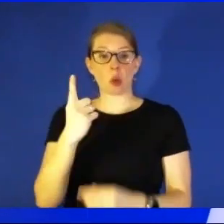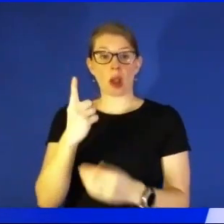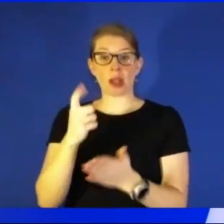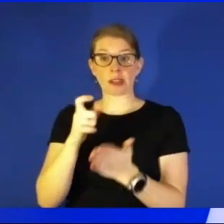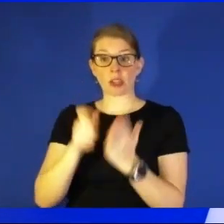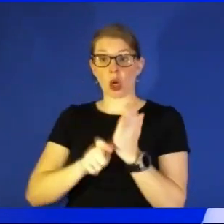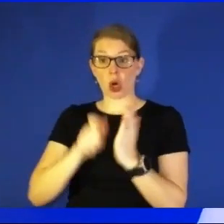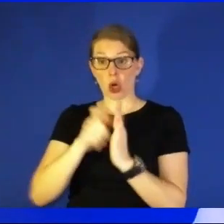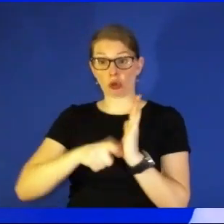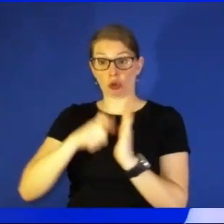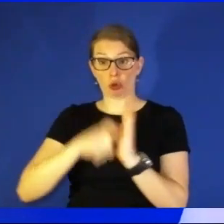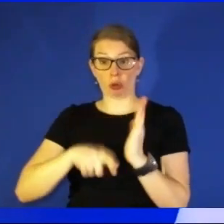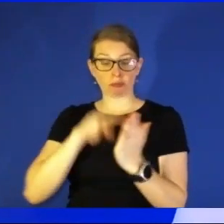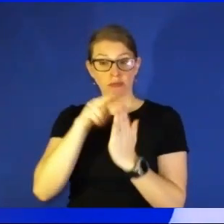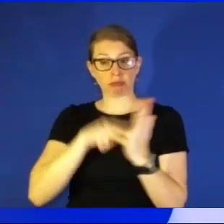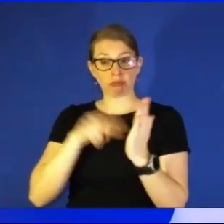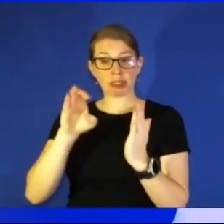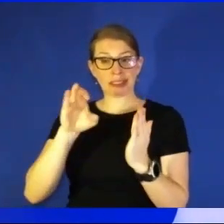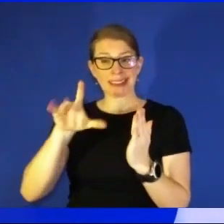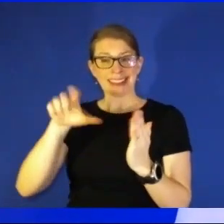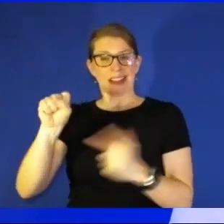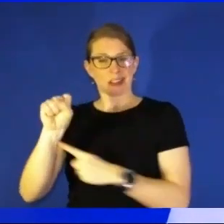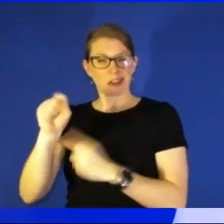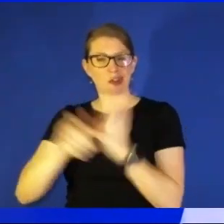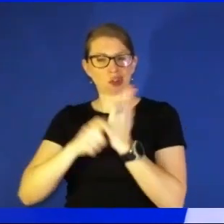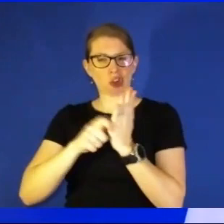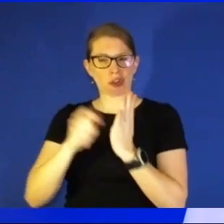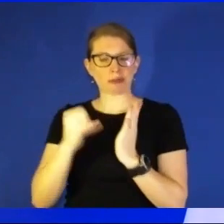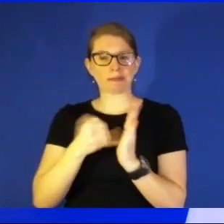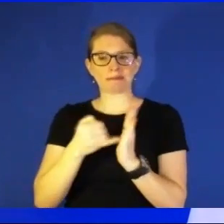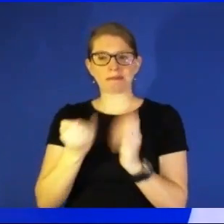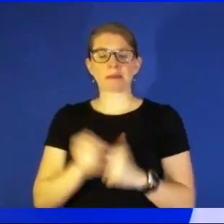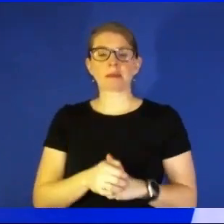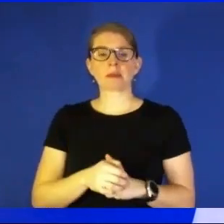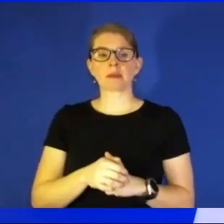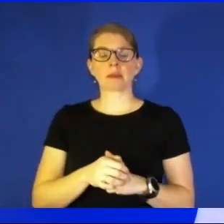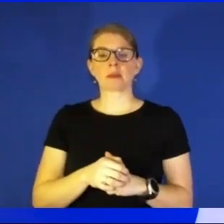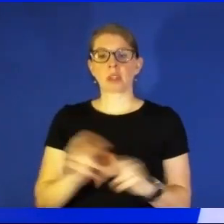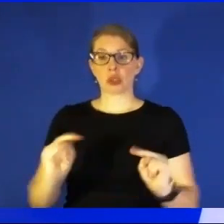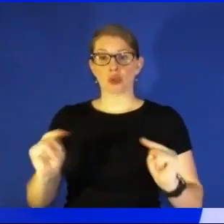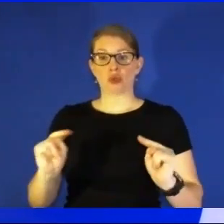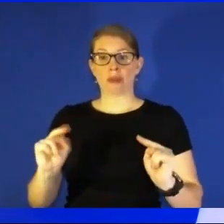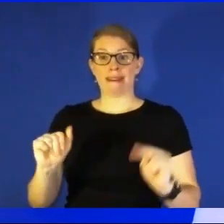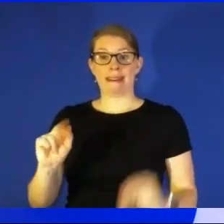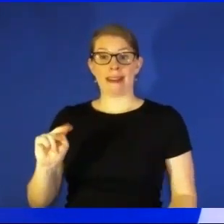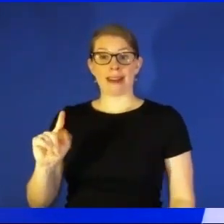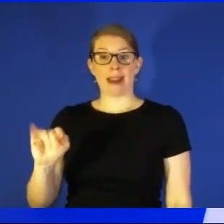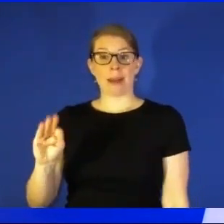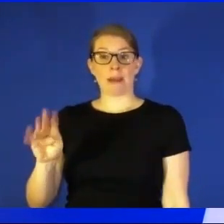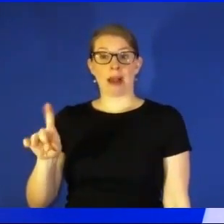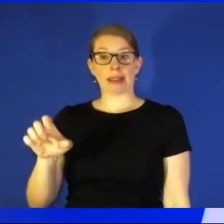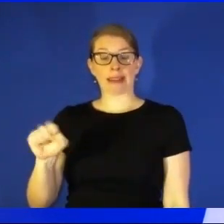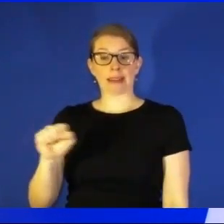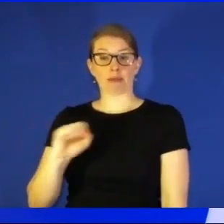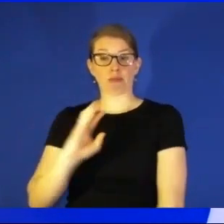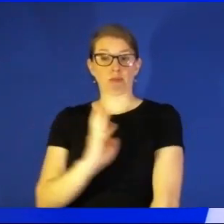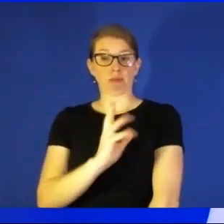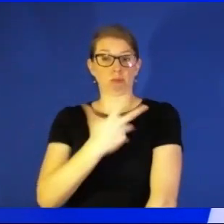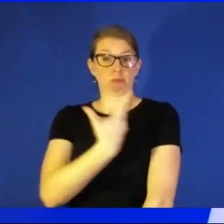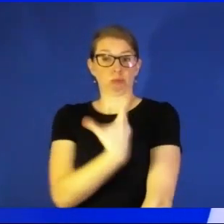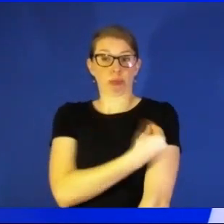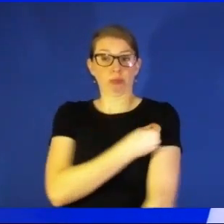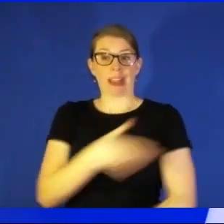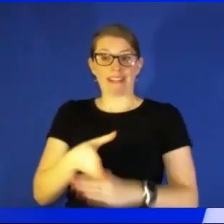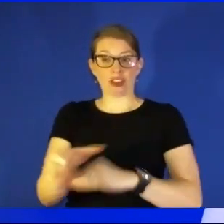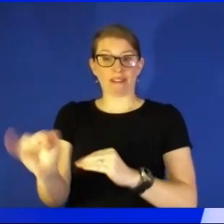which shows that you get a good induction of neutralizing antibodies after infection as well, after you've